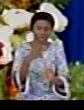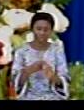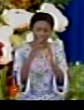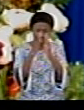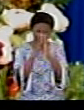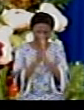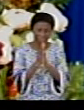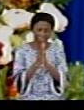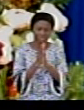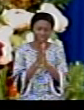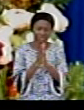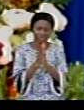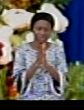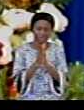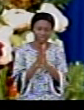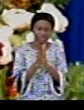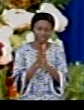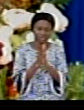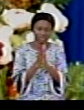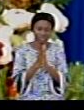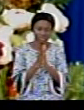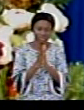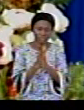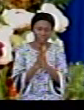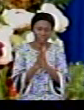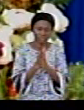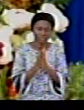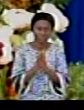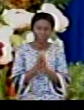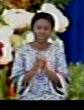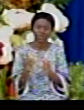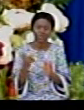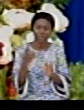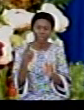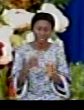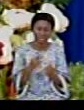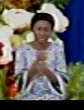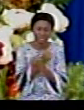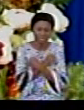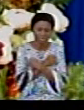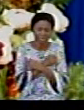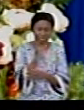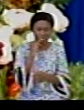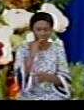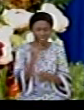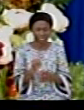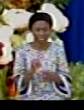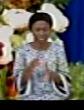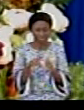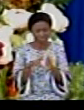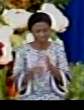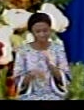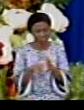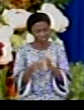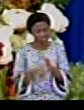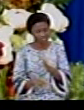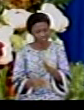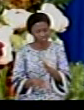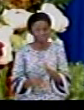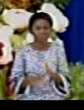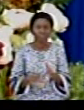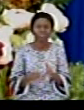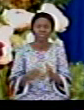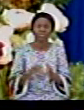name. Where the love is dwindling, where our eyes is now looking at